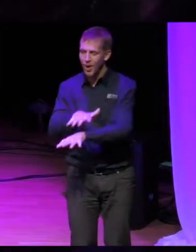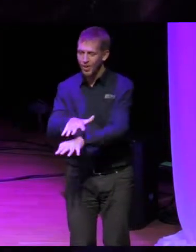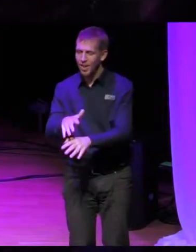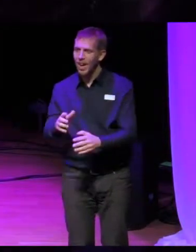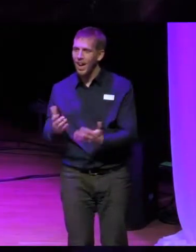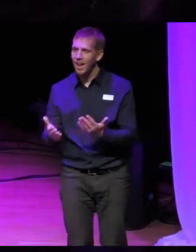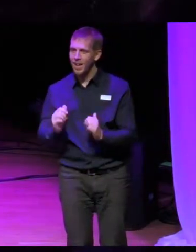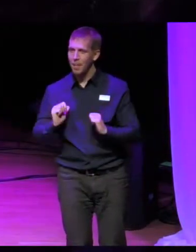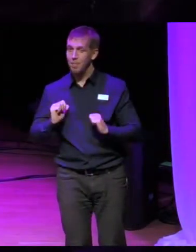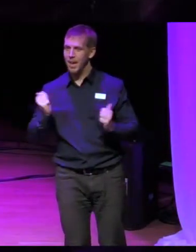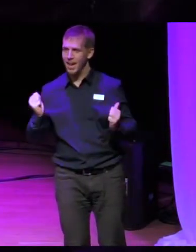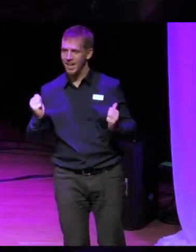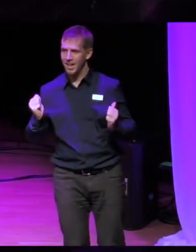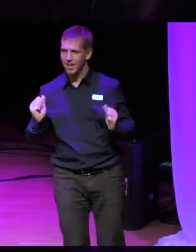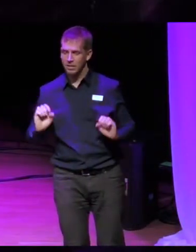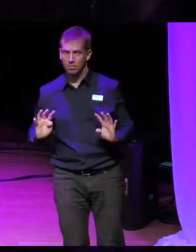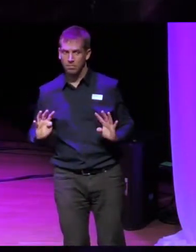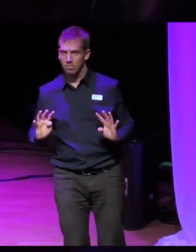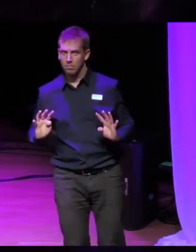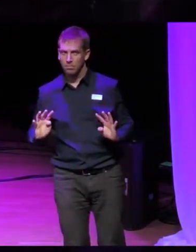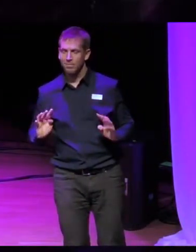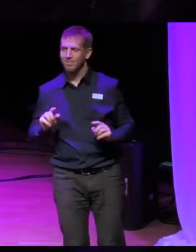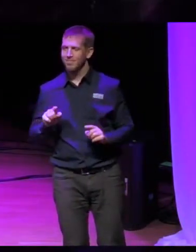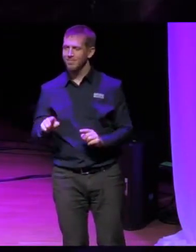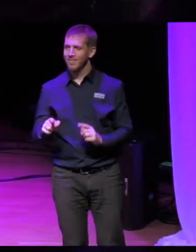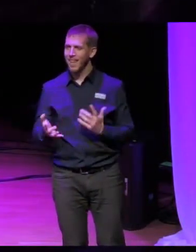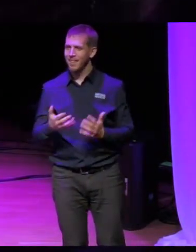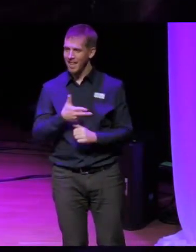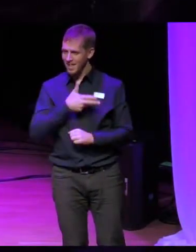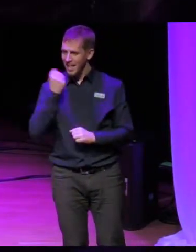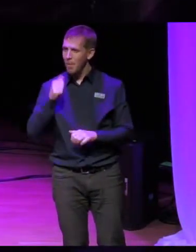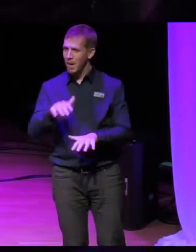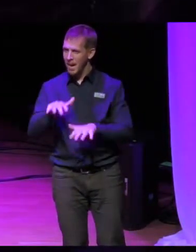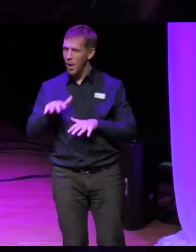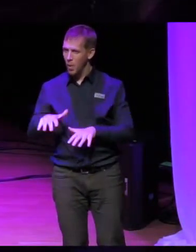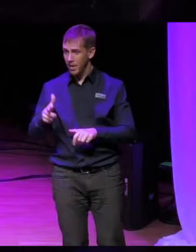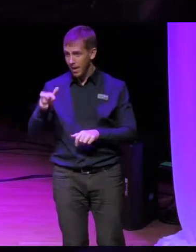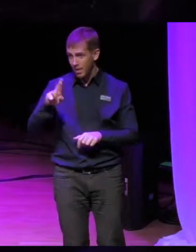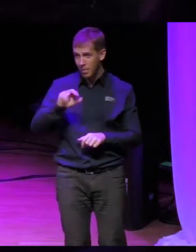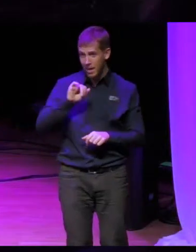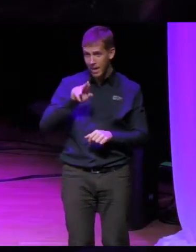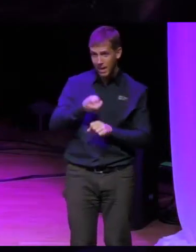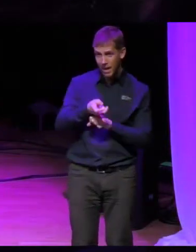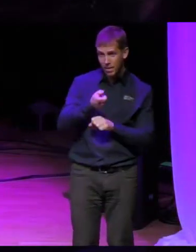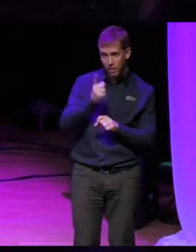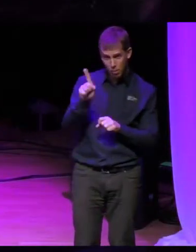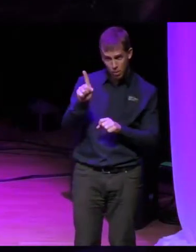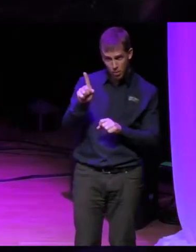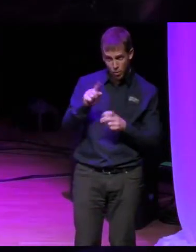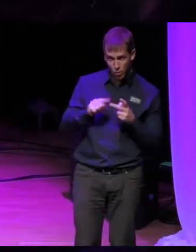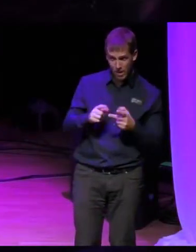been a lot of immediate engagement. So again, with the travel ban, just the